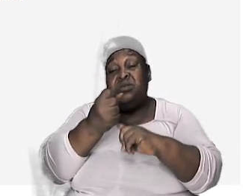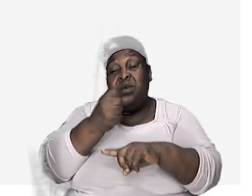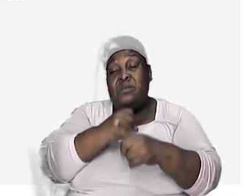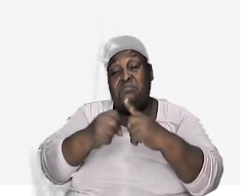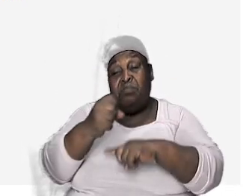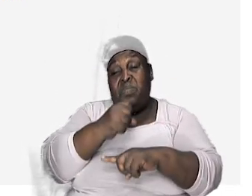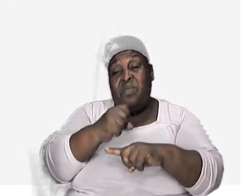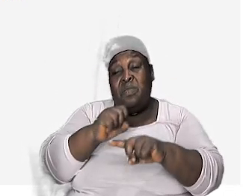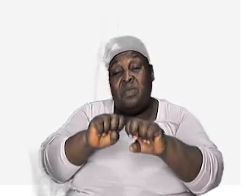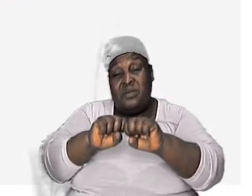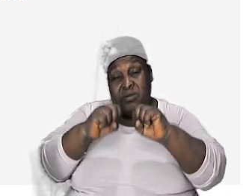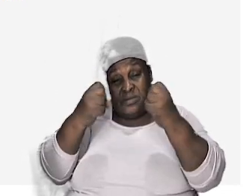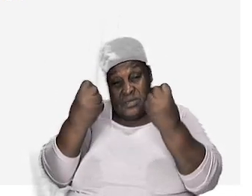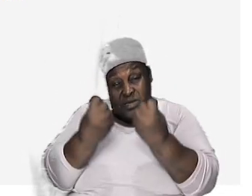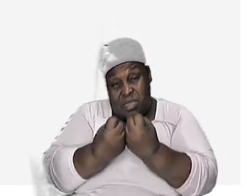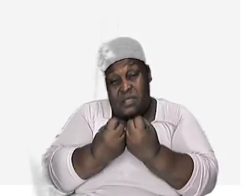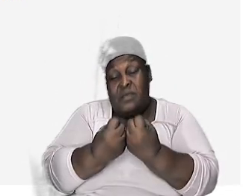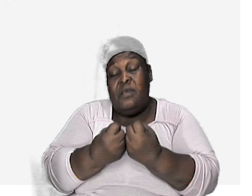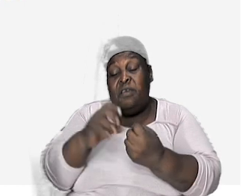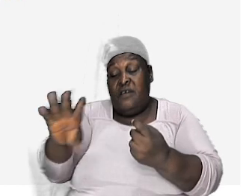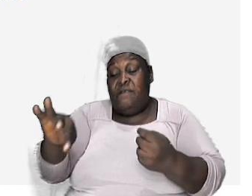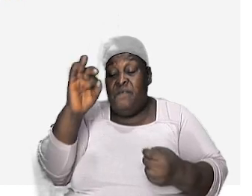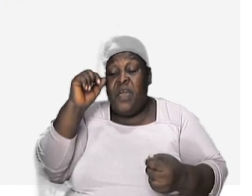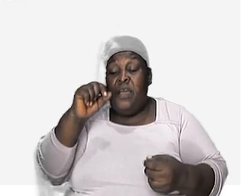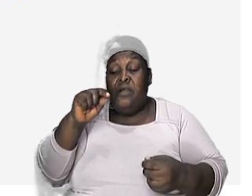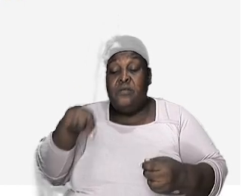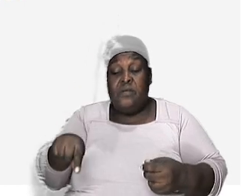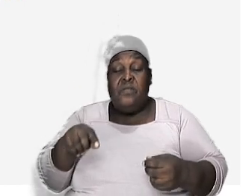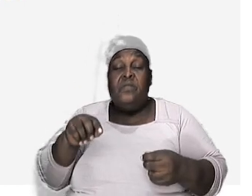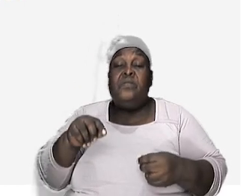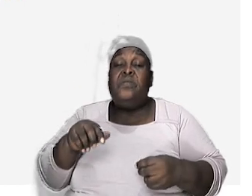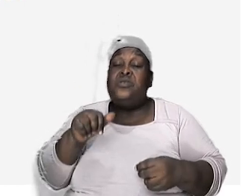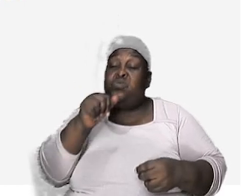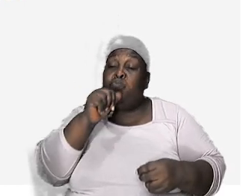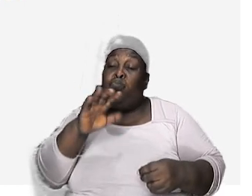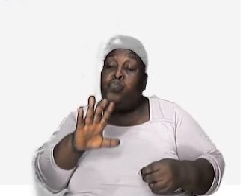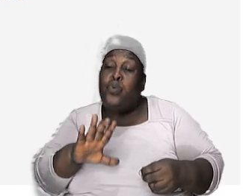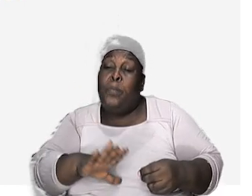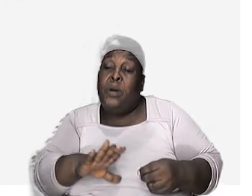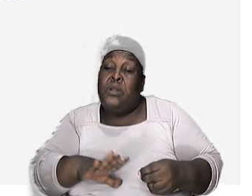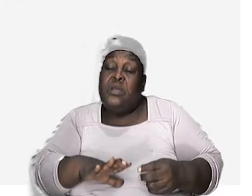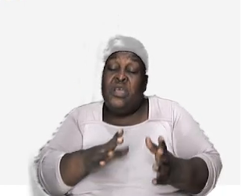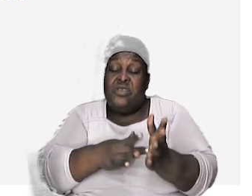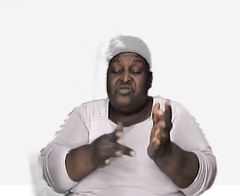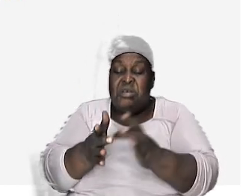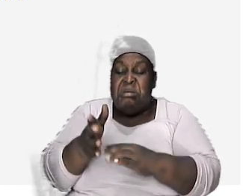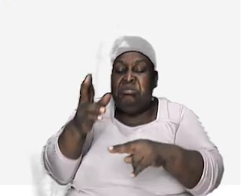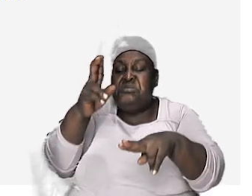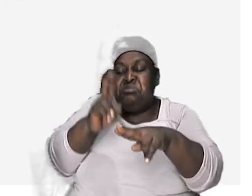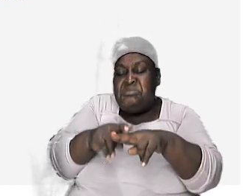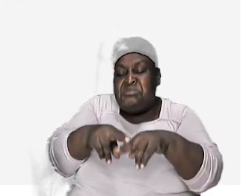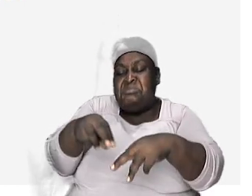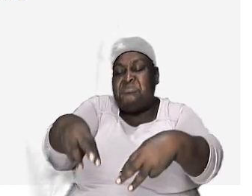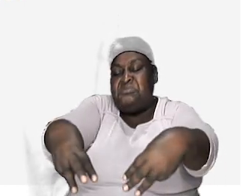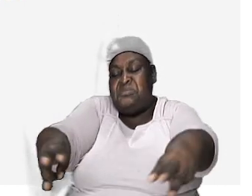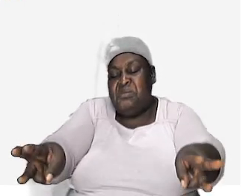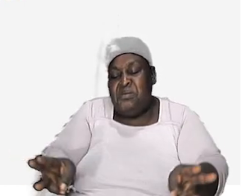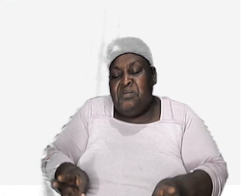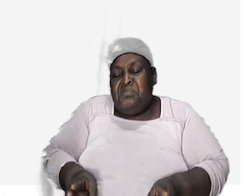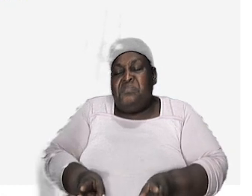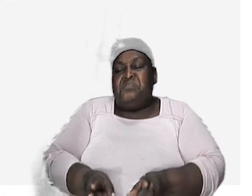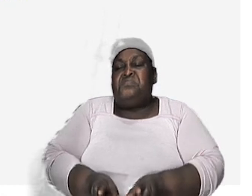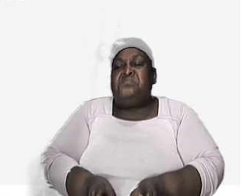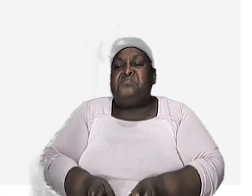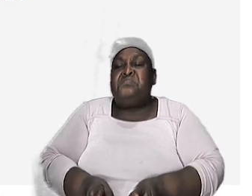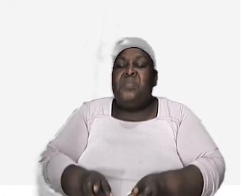woman. Praise God. And it so happened that the Bible said he sat on the well. The well sat on the well.